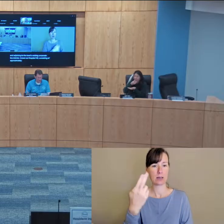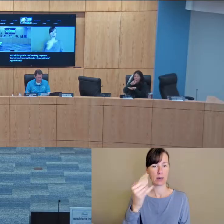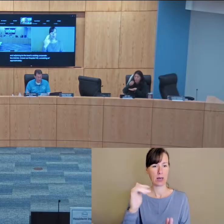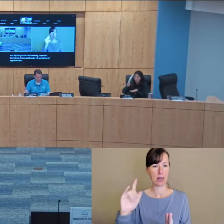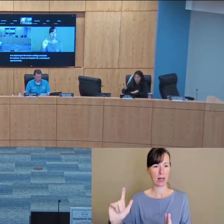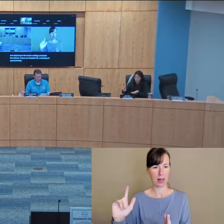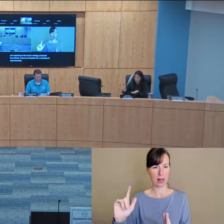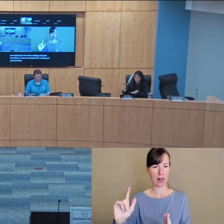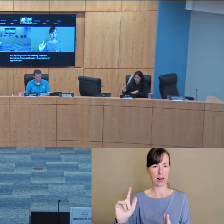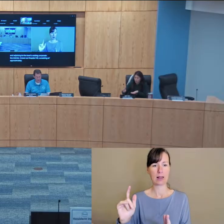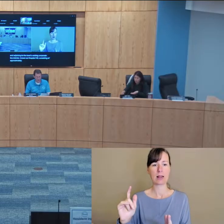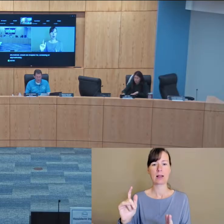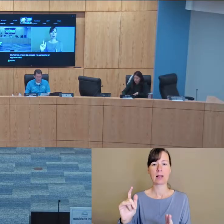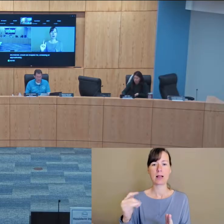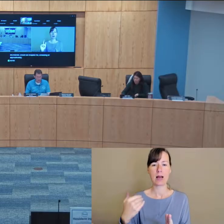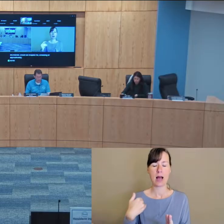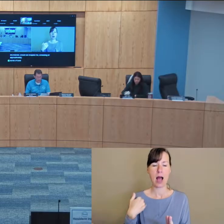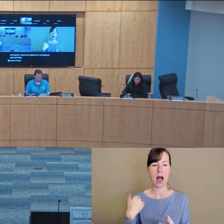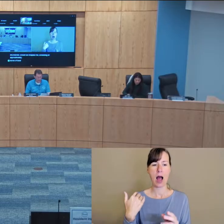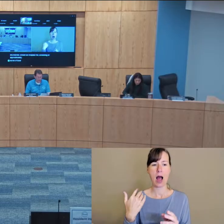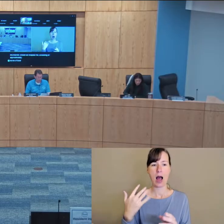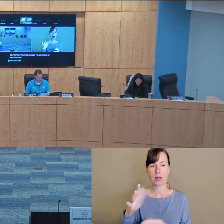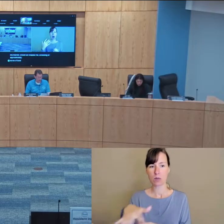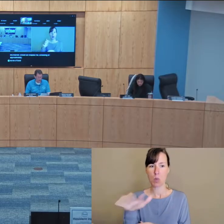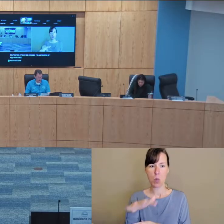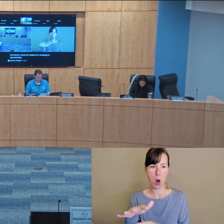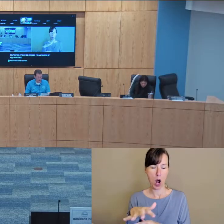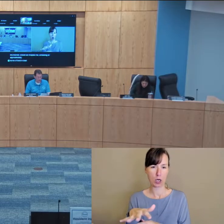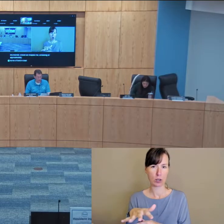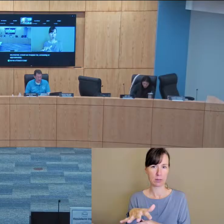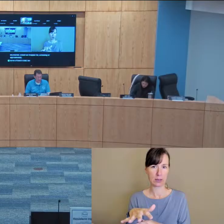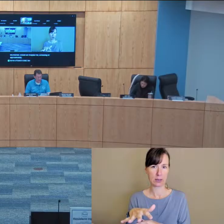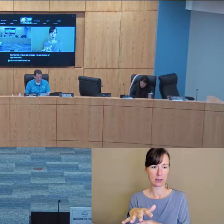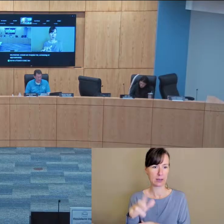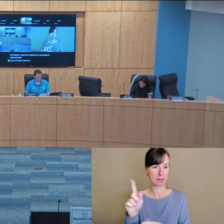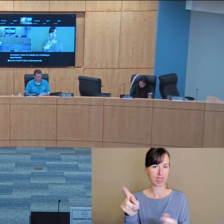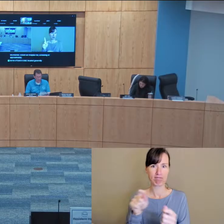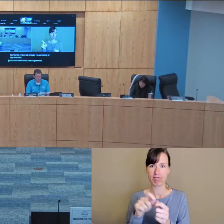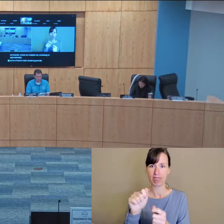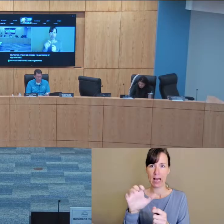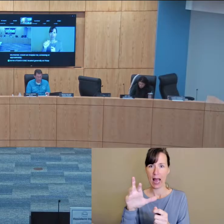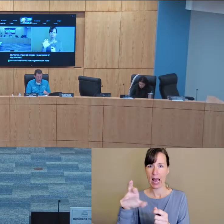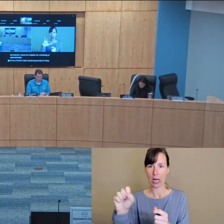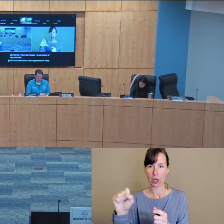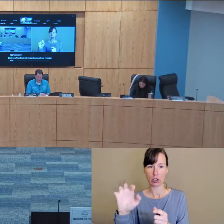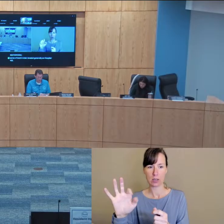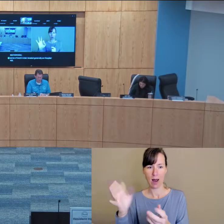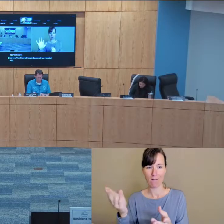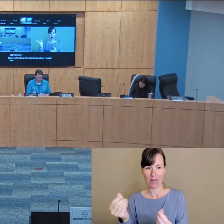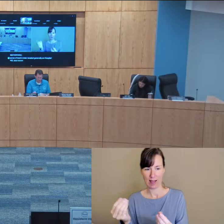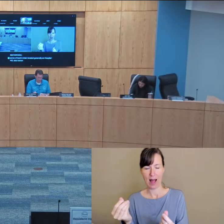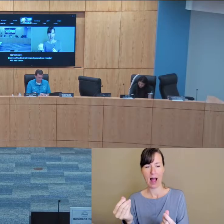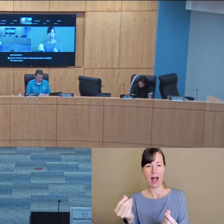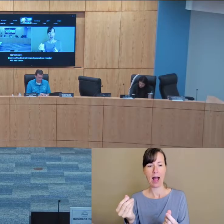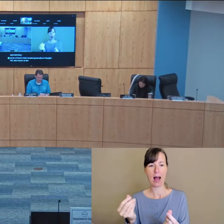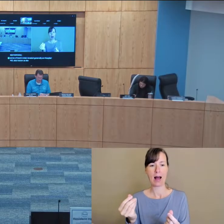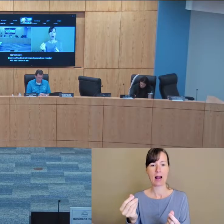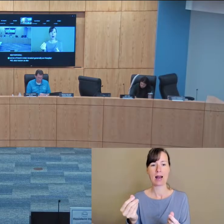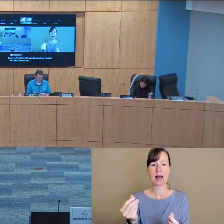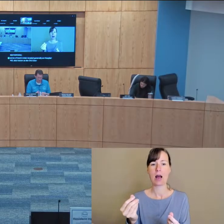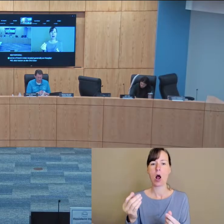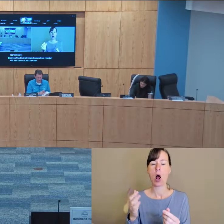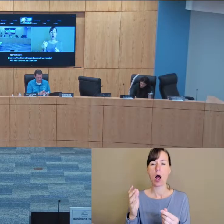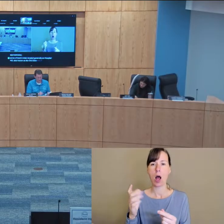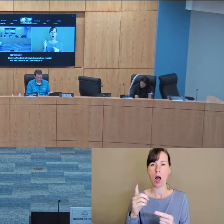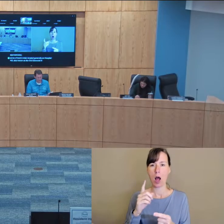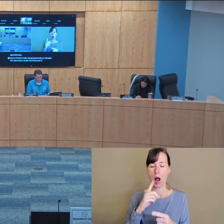44.1867 acres of land in total, located generally on Hospital Hill, also known as the Old Cheverly